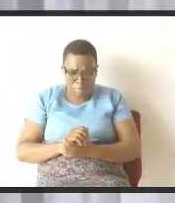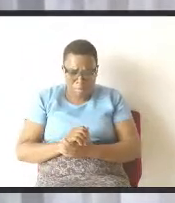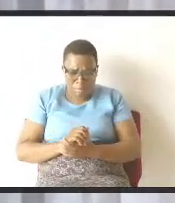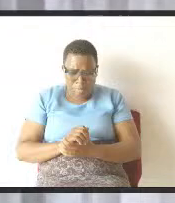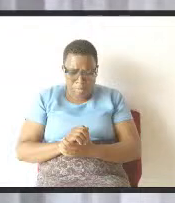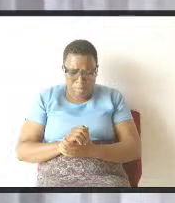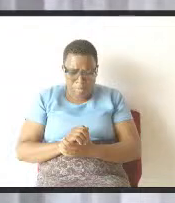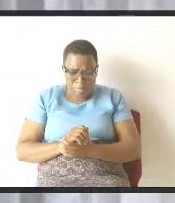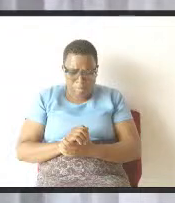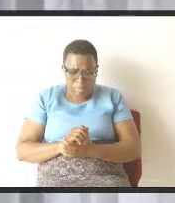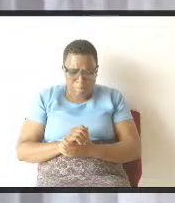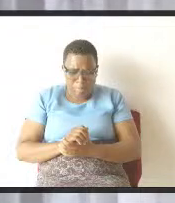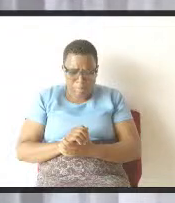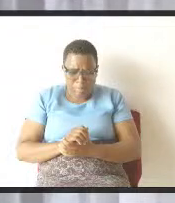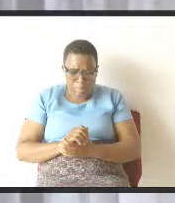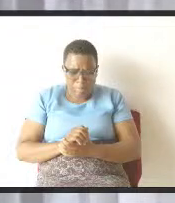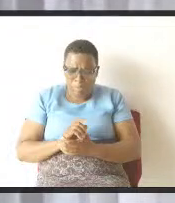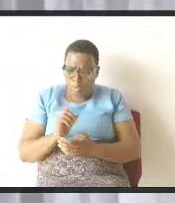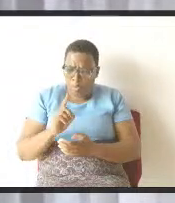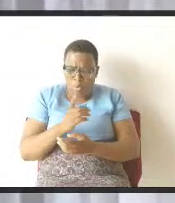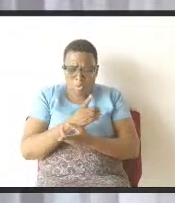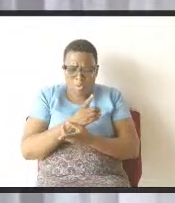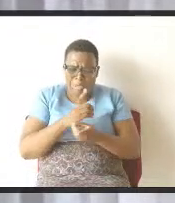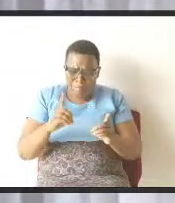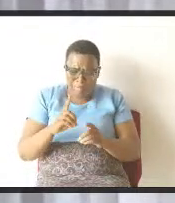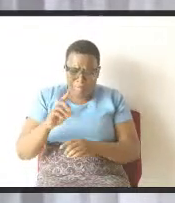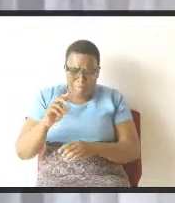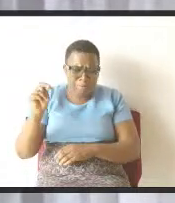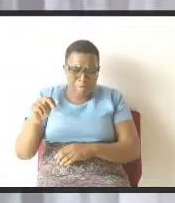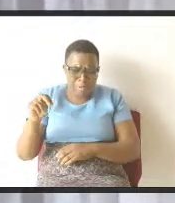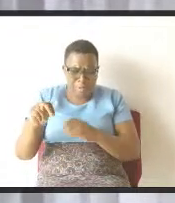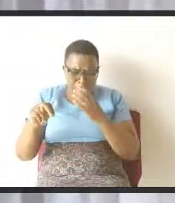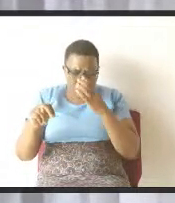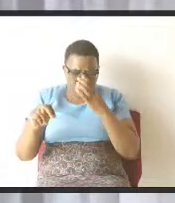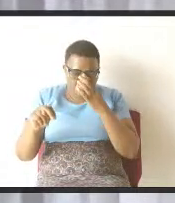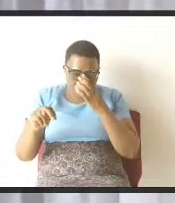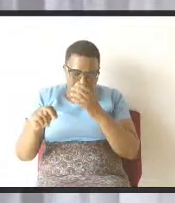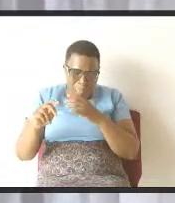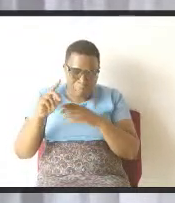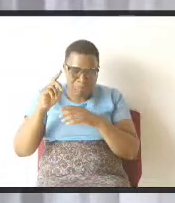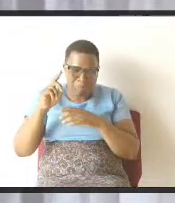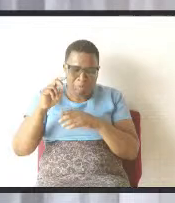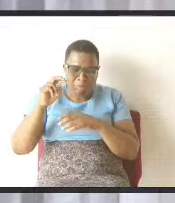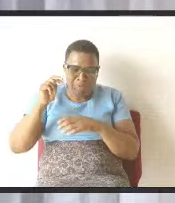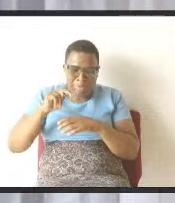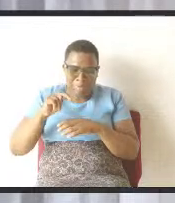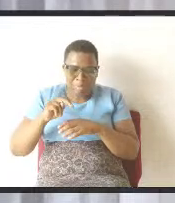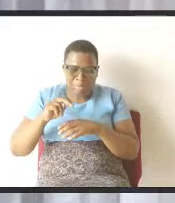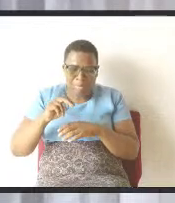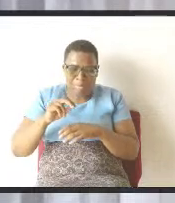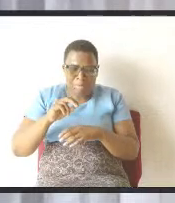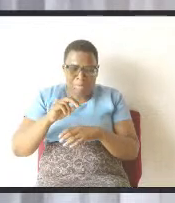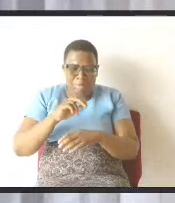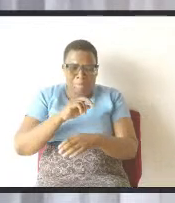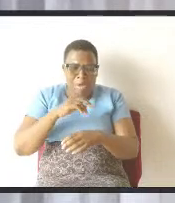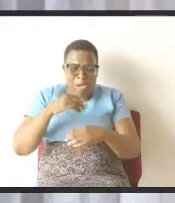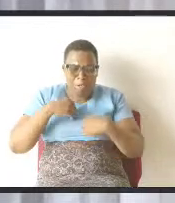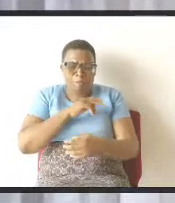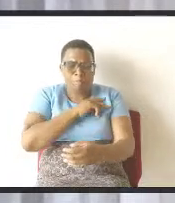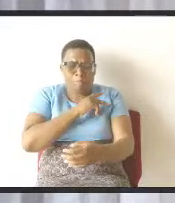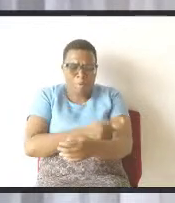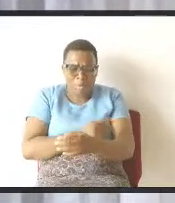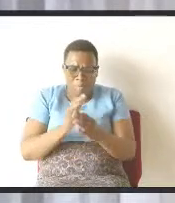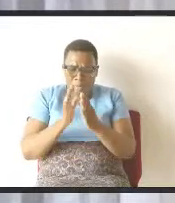Where deliverance is needed, where empowerment is needed, we